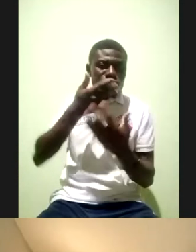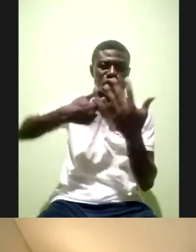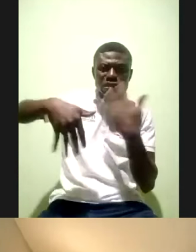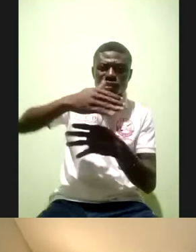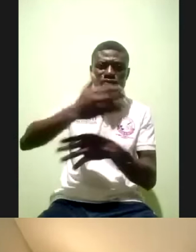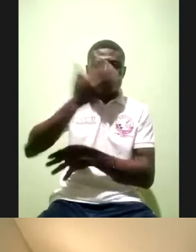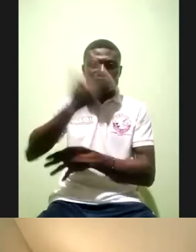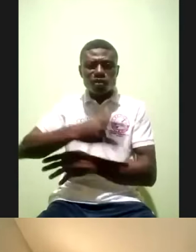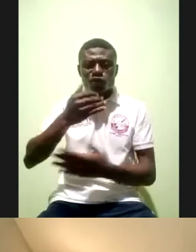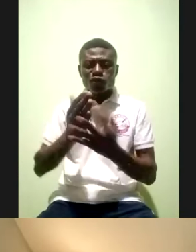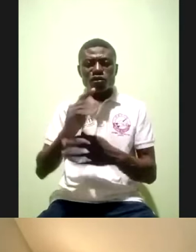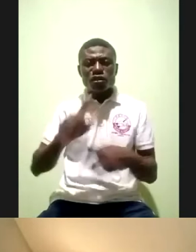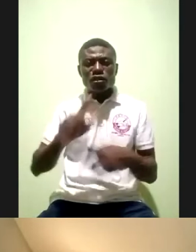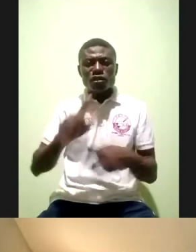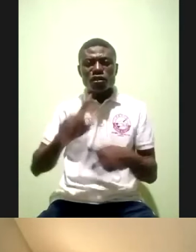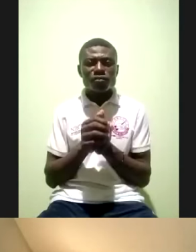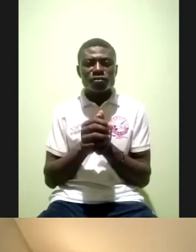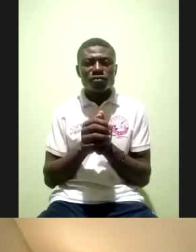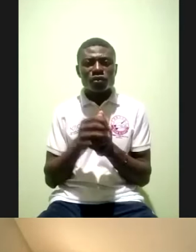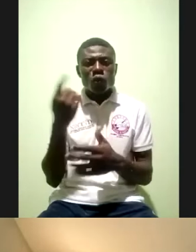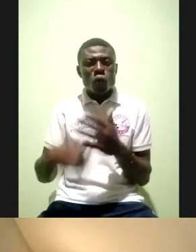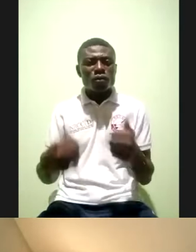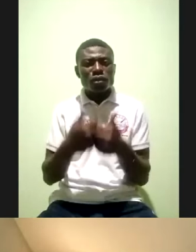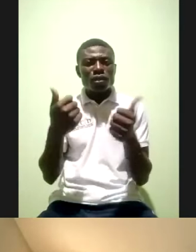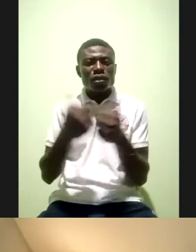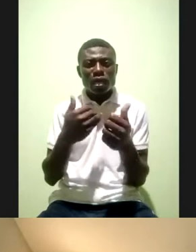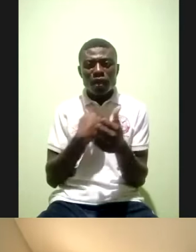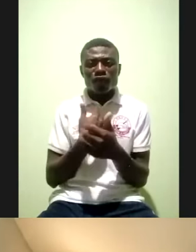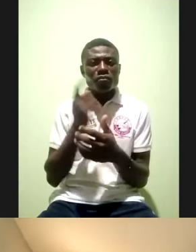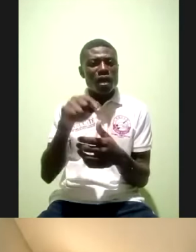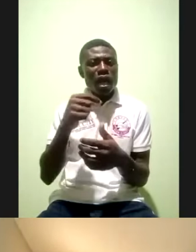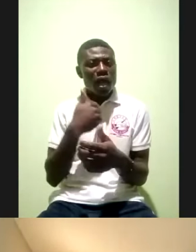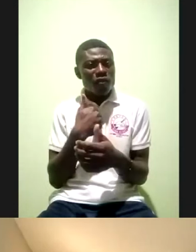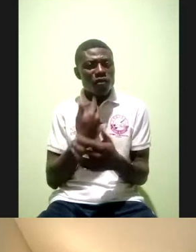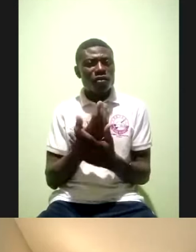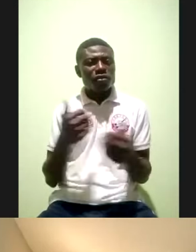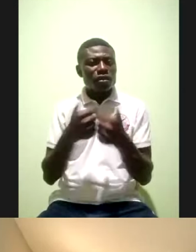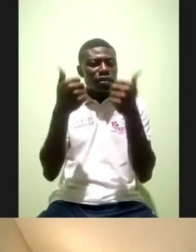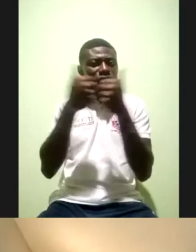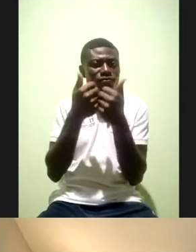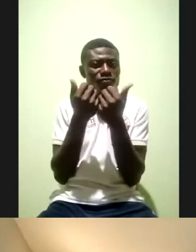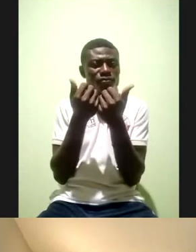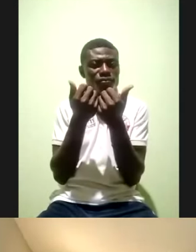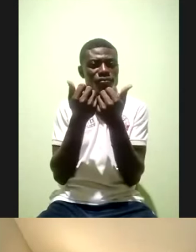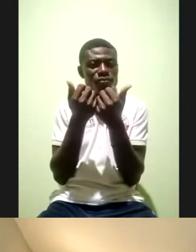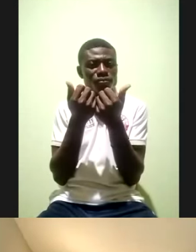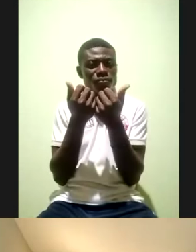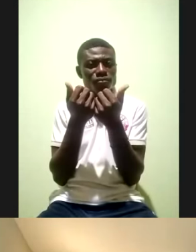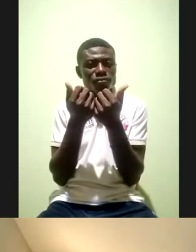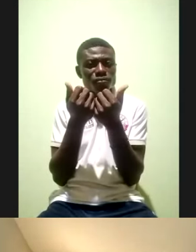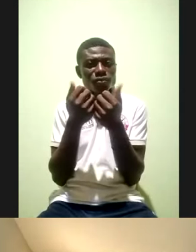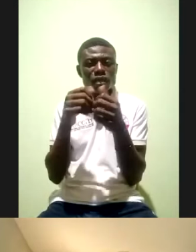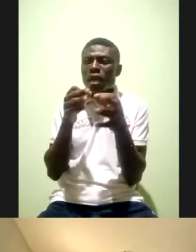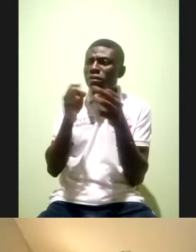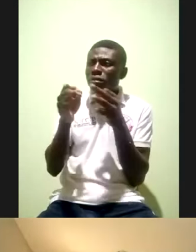their lives. So what are the challenges there? They may have challenges in their interpreting the social